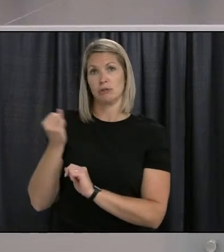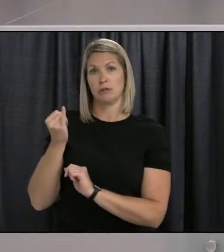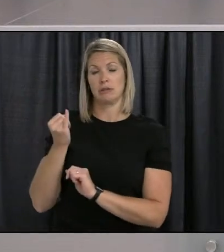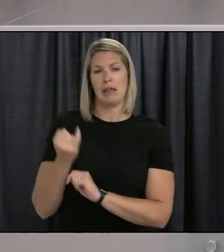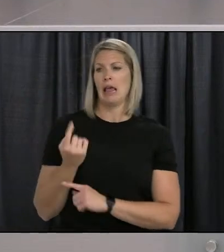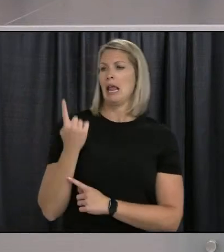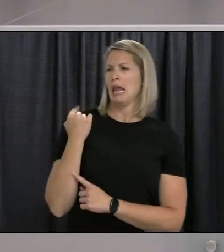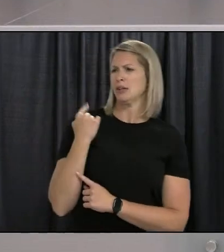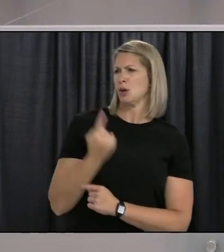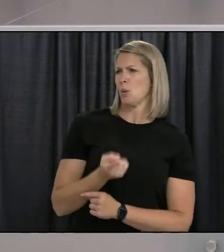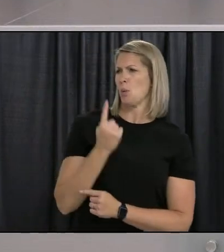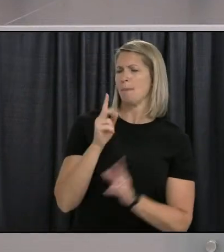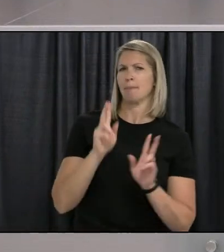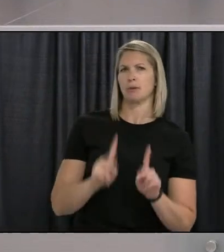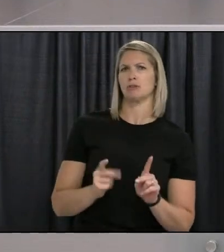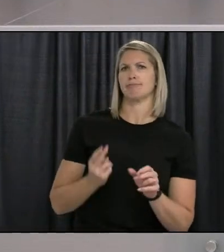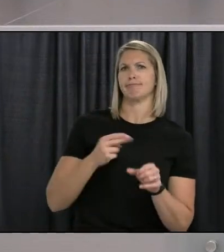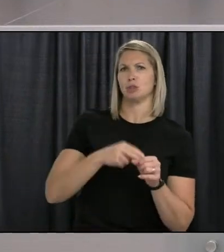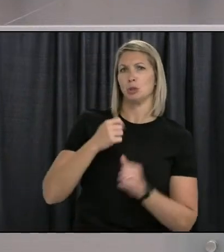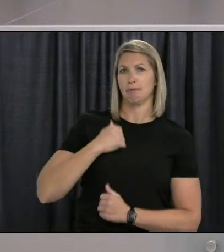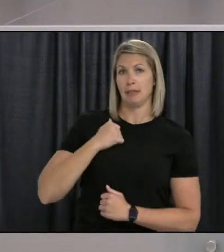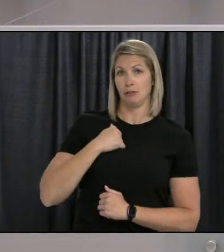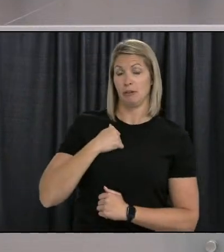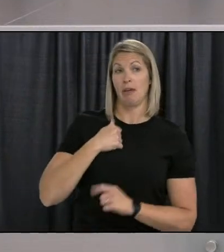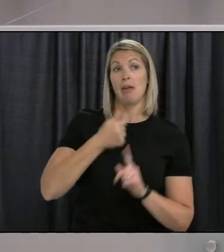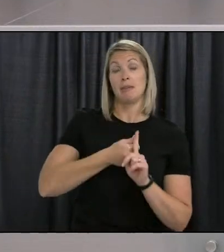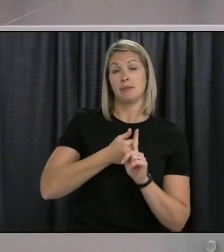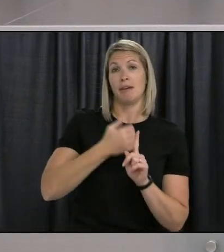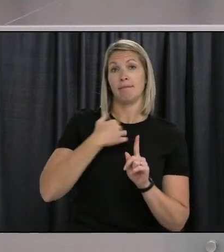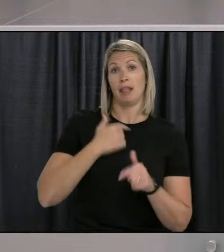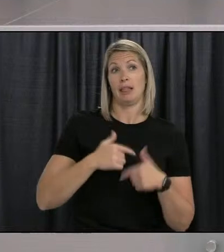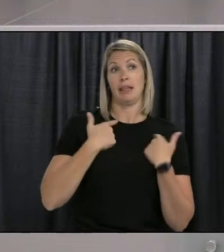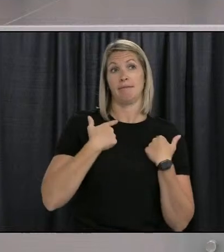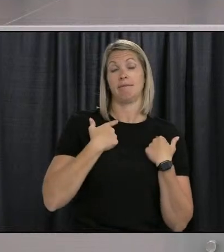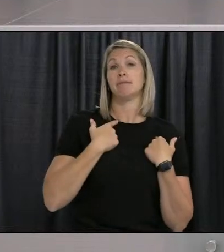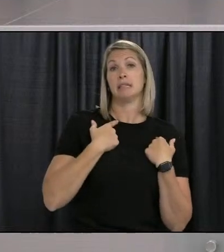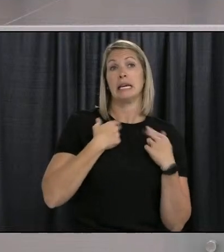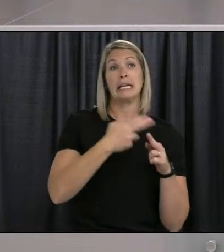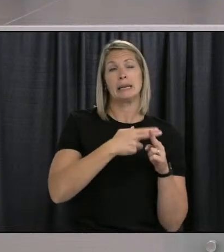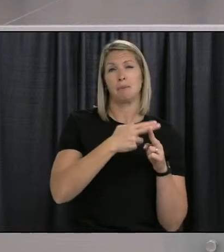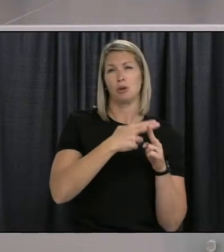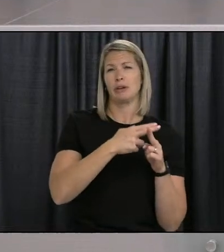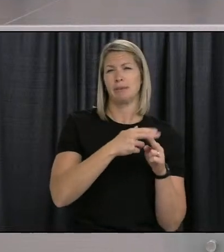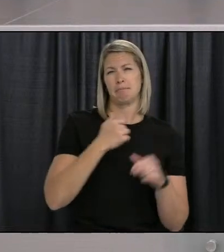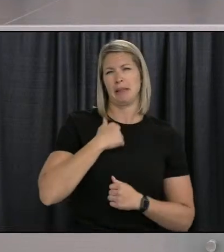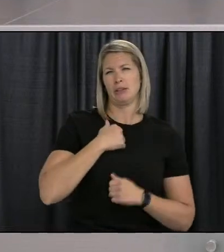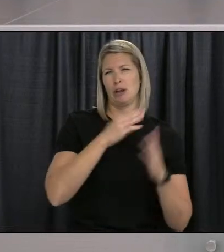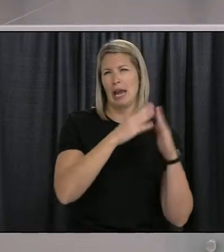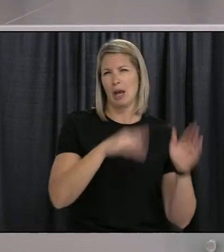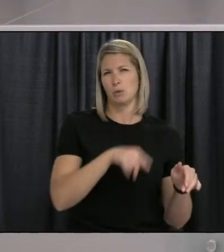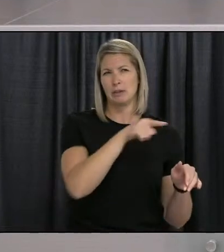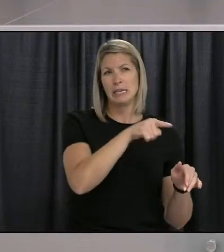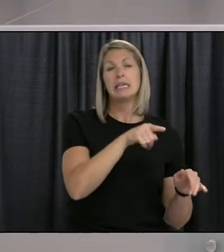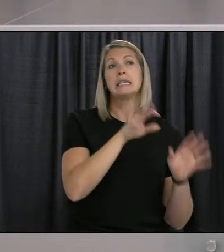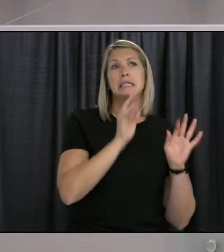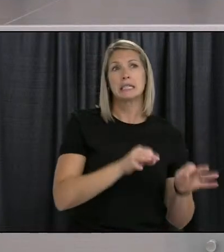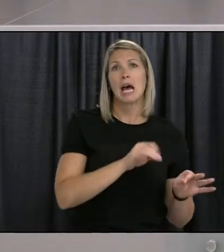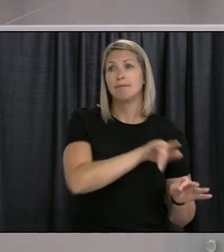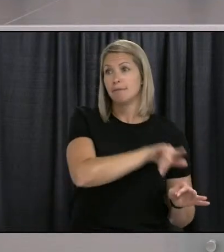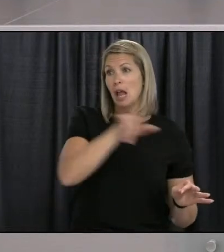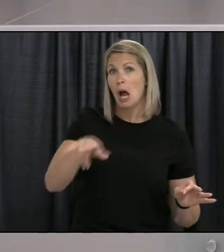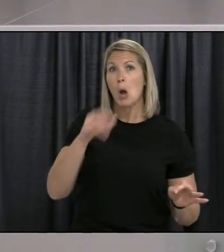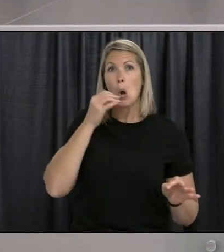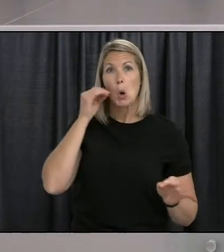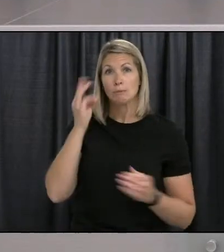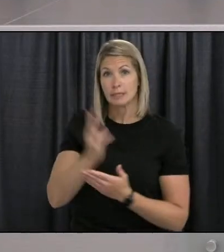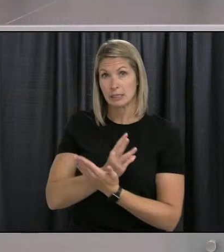military last year, lives in temporary accommodations on the base in Trenton. He applied to come home for 6 weeks, and despite having a plan